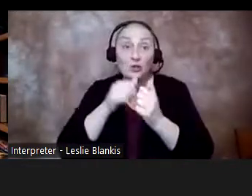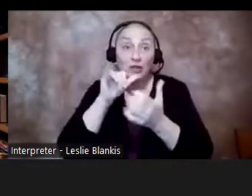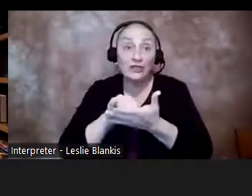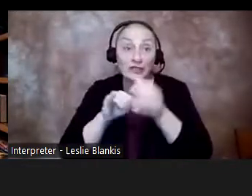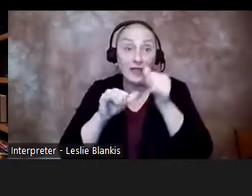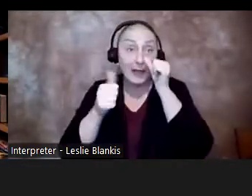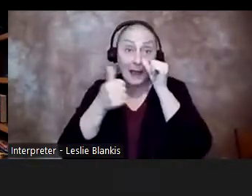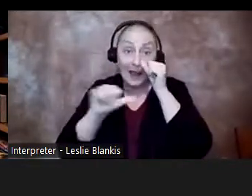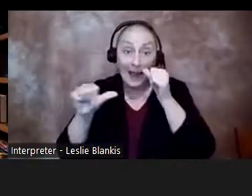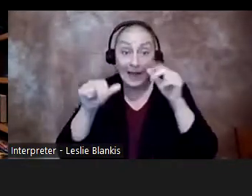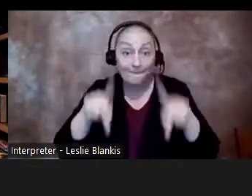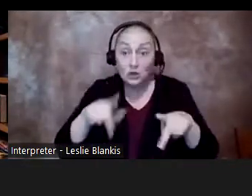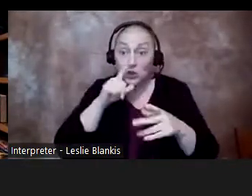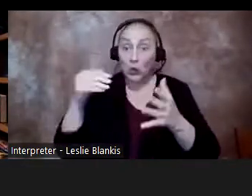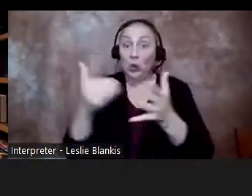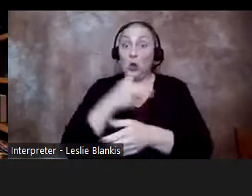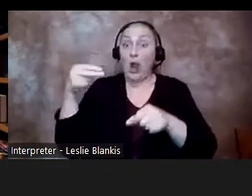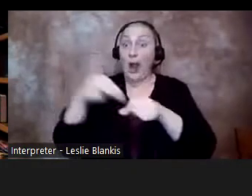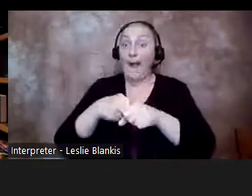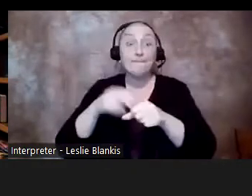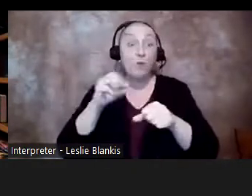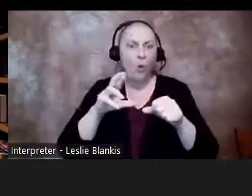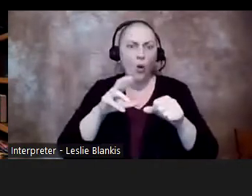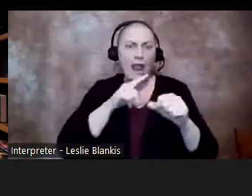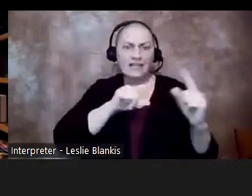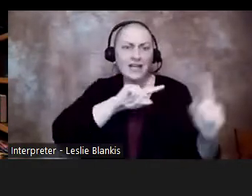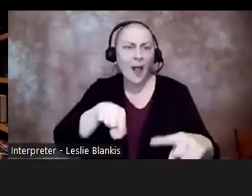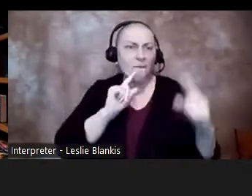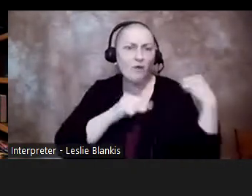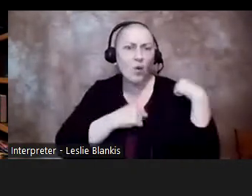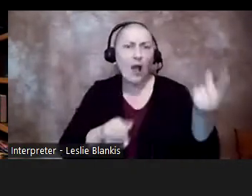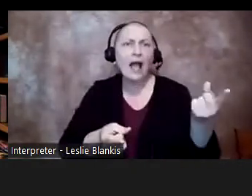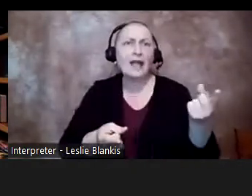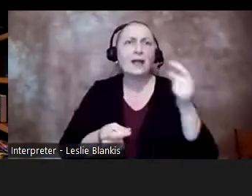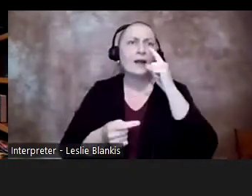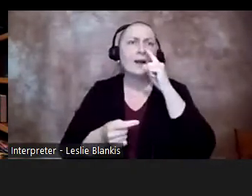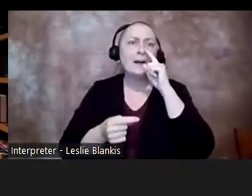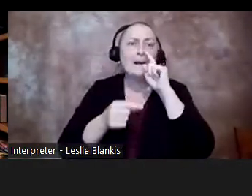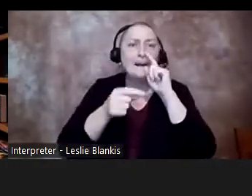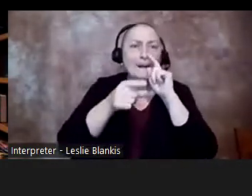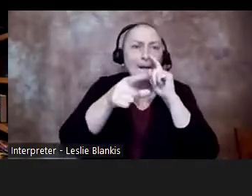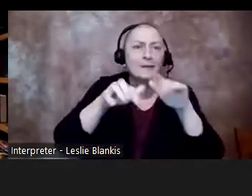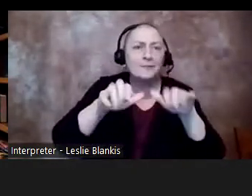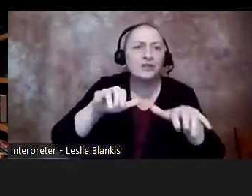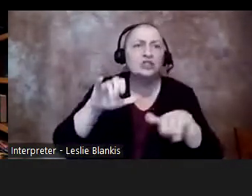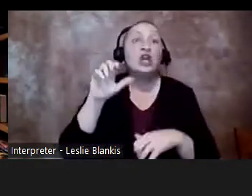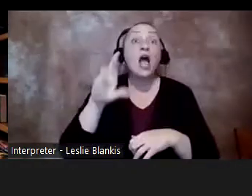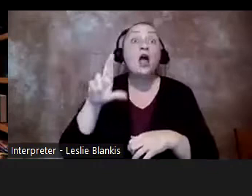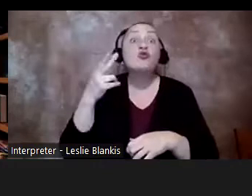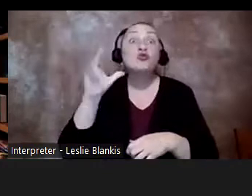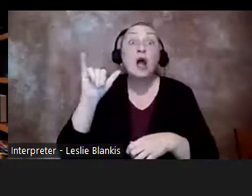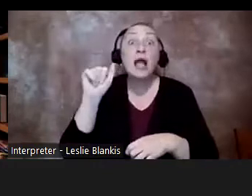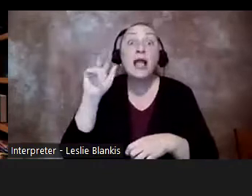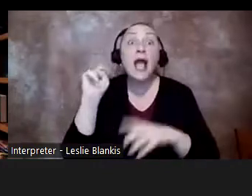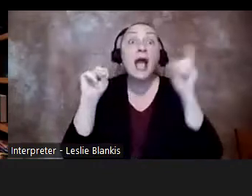Anybody who is a newcomer or haven't been here in a while? Oh, Rayan, it has been a while. I forgot